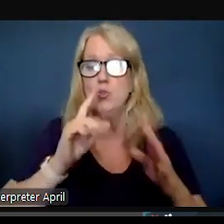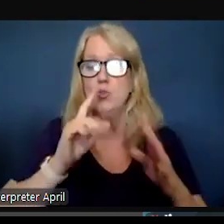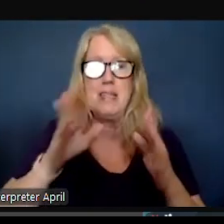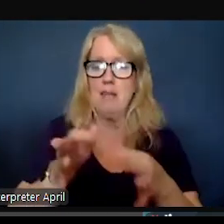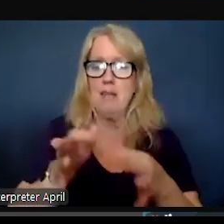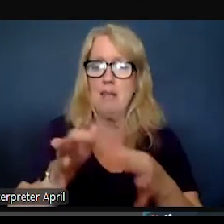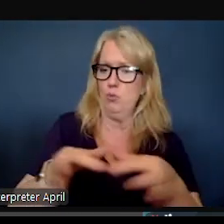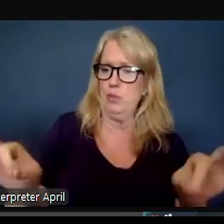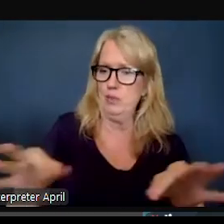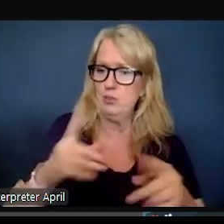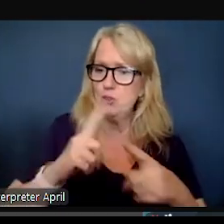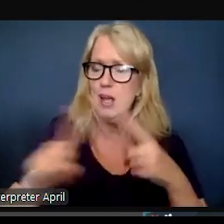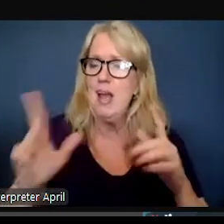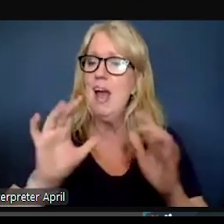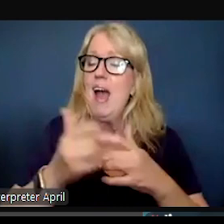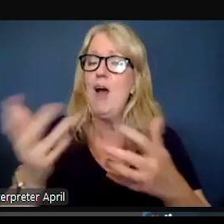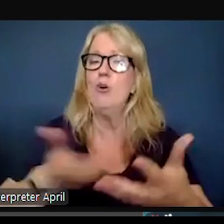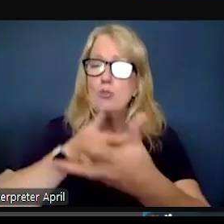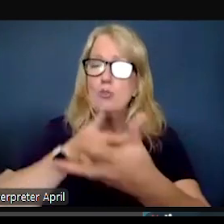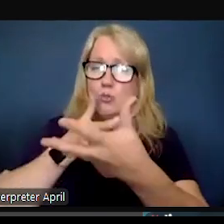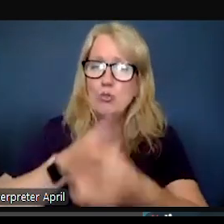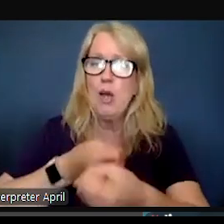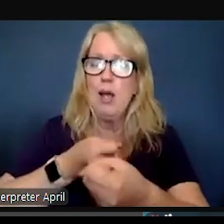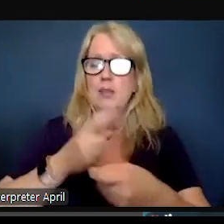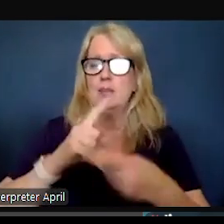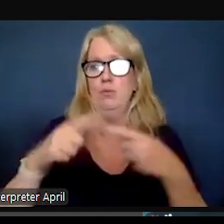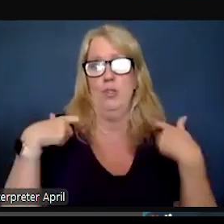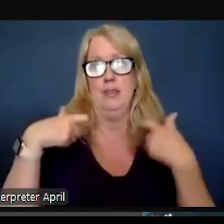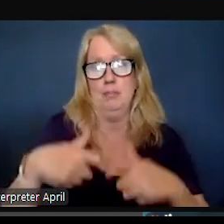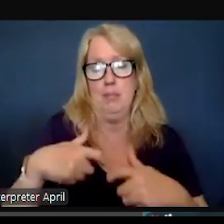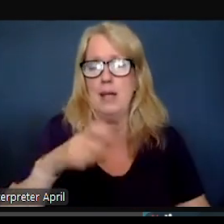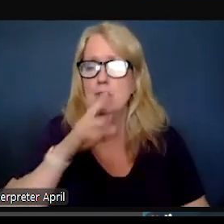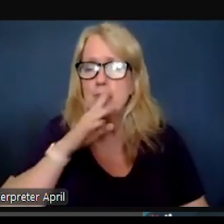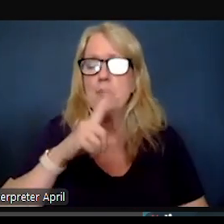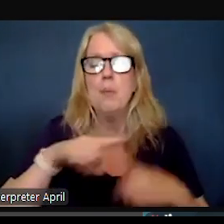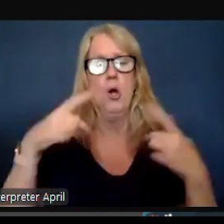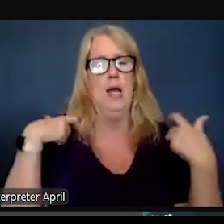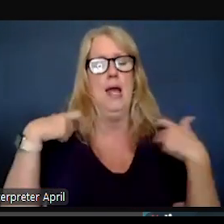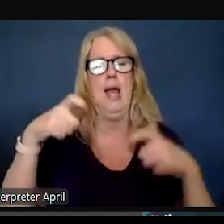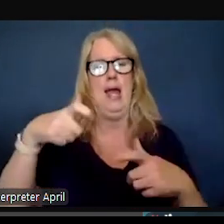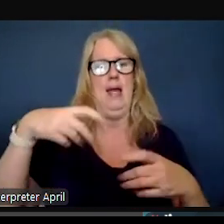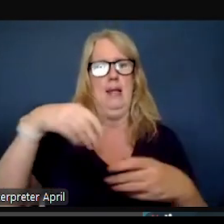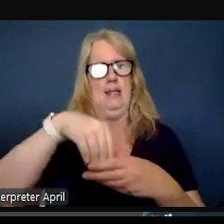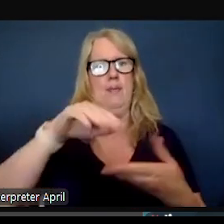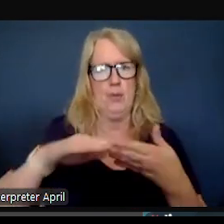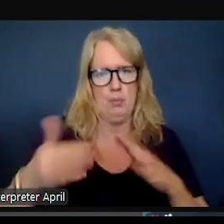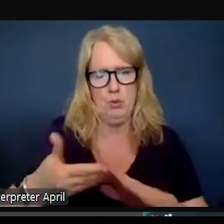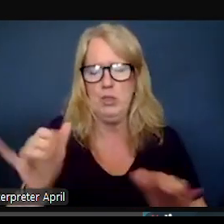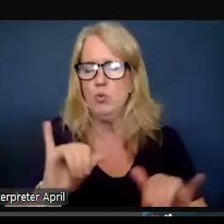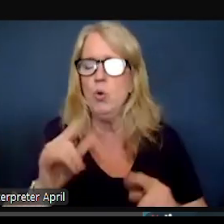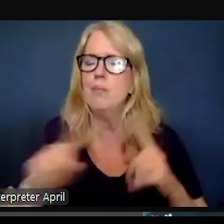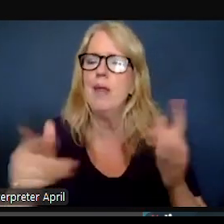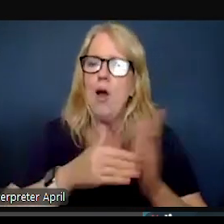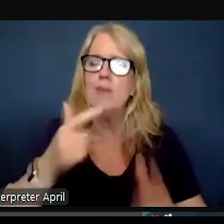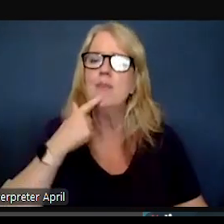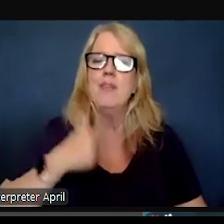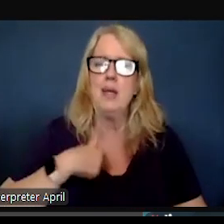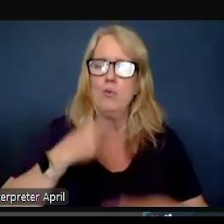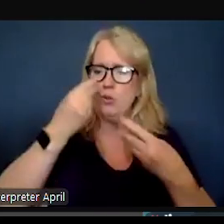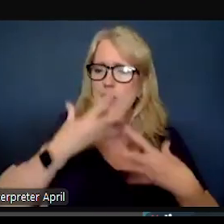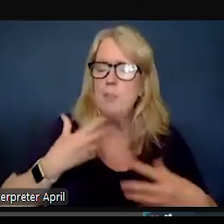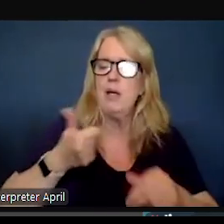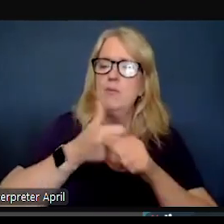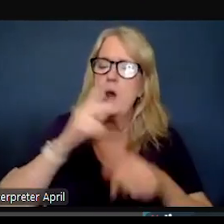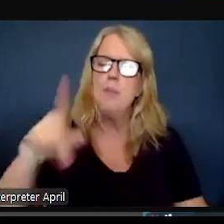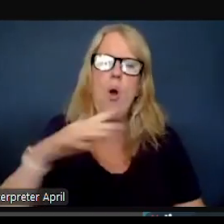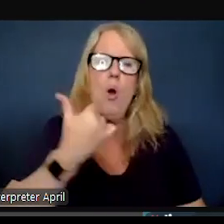but also just as a gateway of trust for our Spanish speakers and the Latino community, that they often tell us, on the follow-up